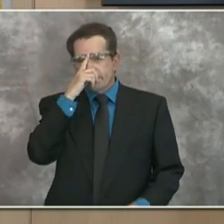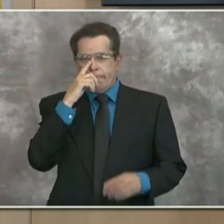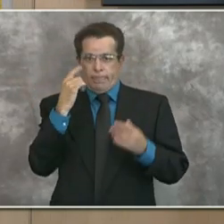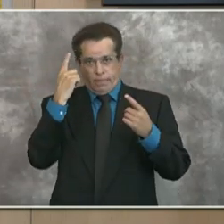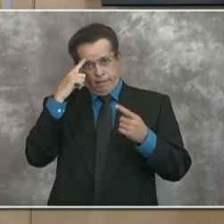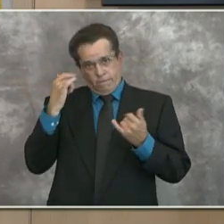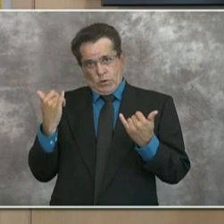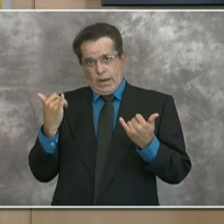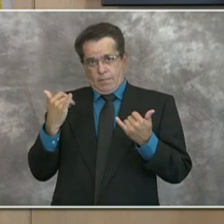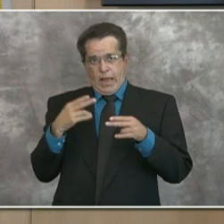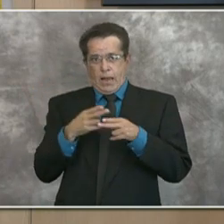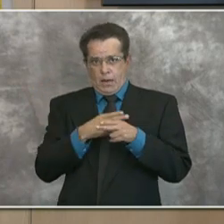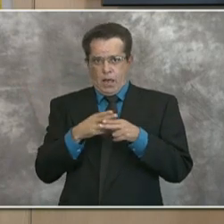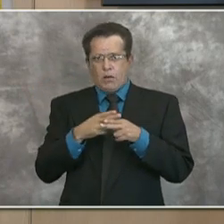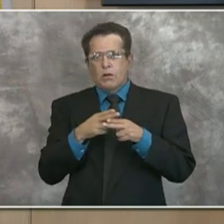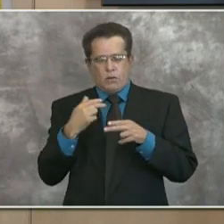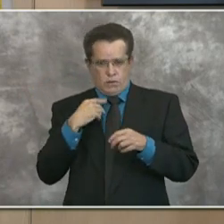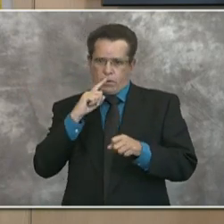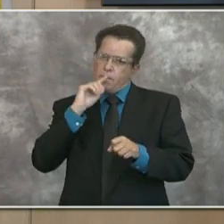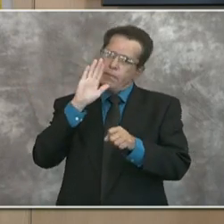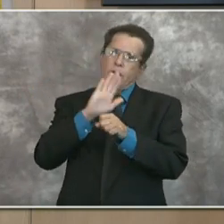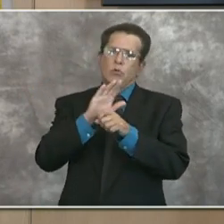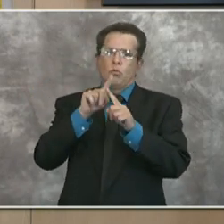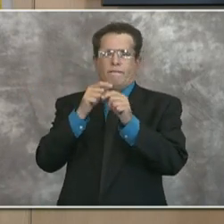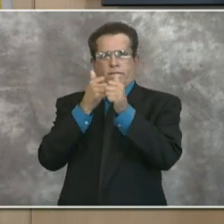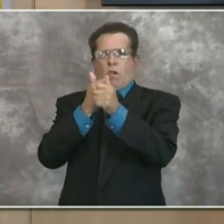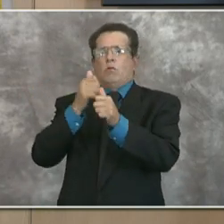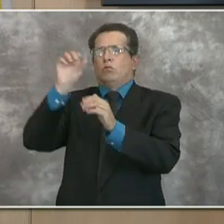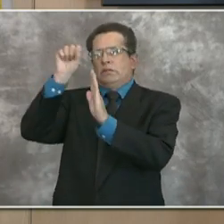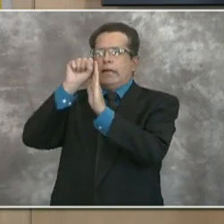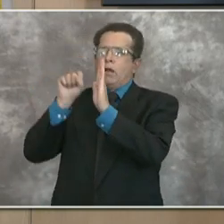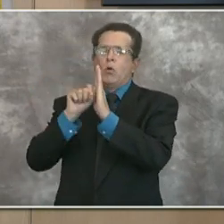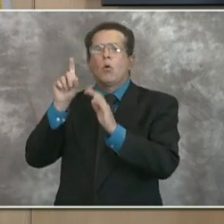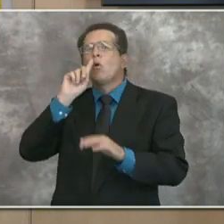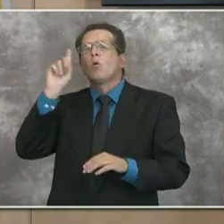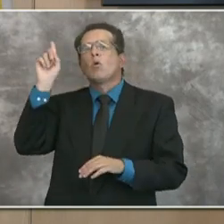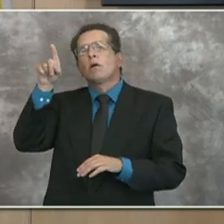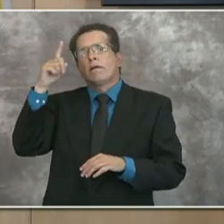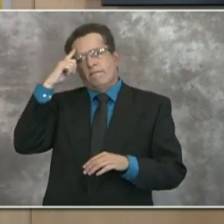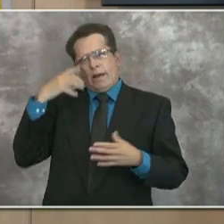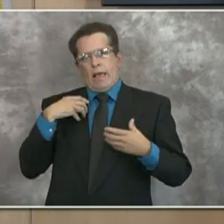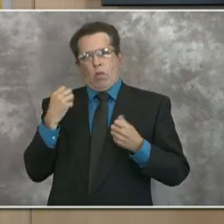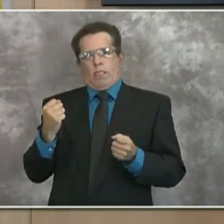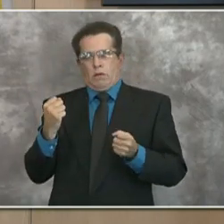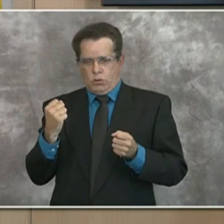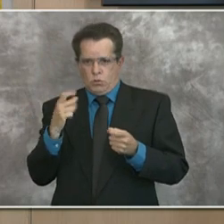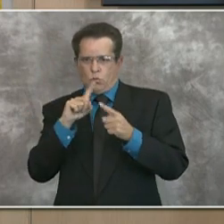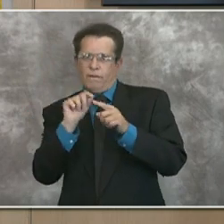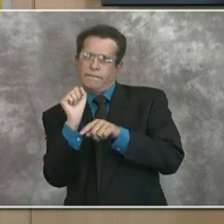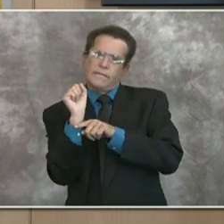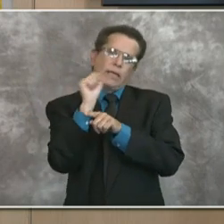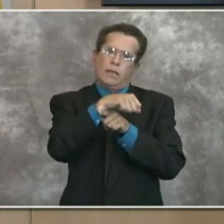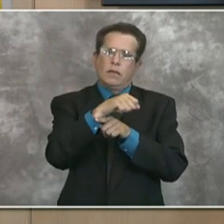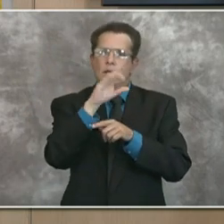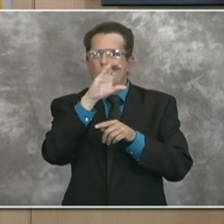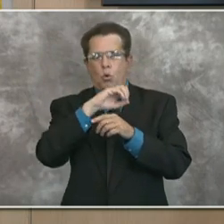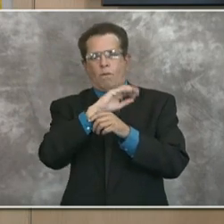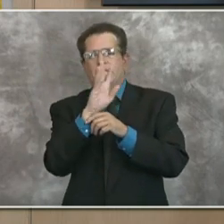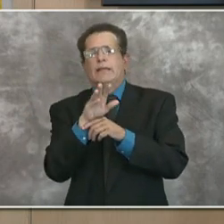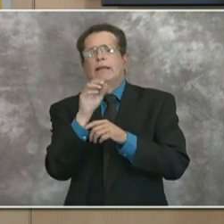the meantime, we will remain committed to following the state's orders and directions on health measures to defeat